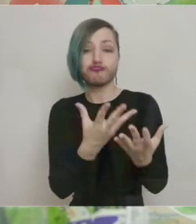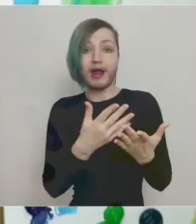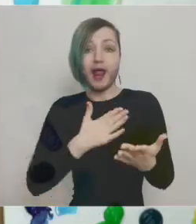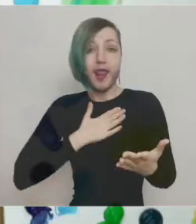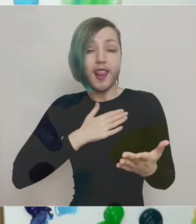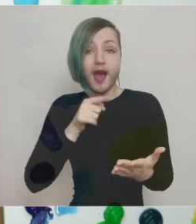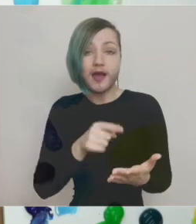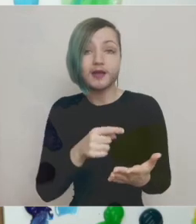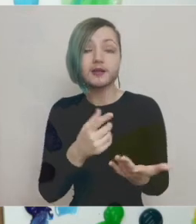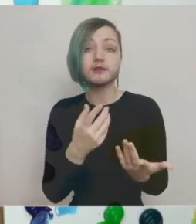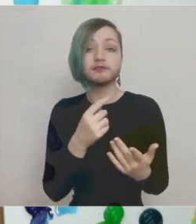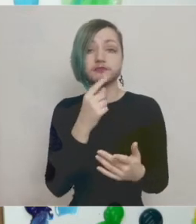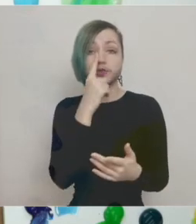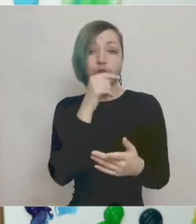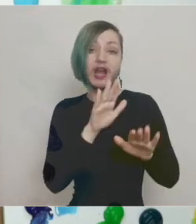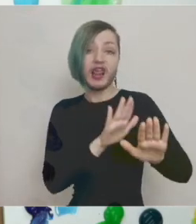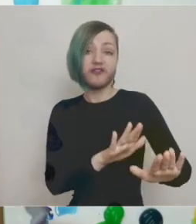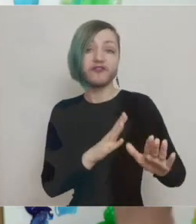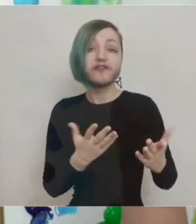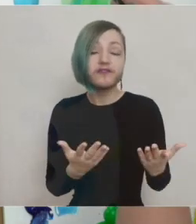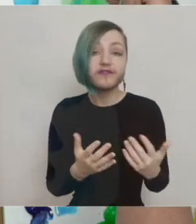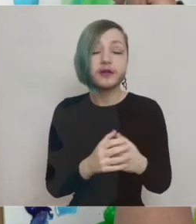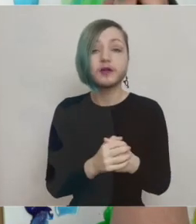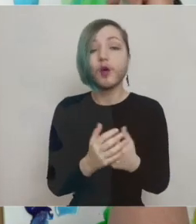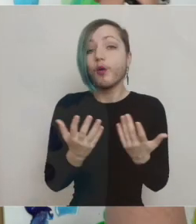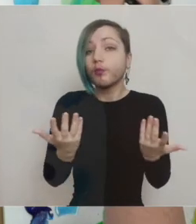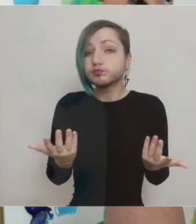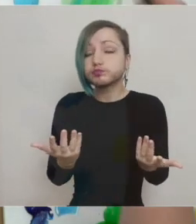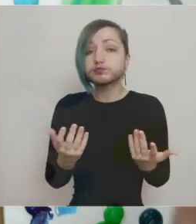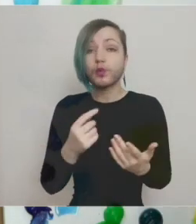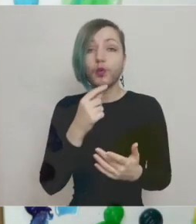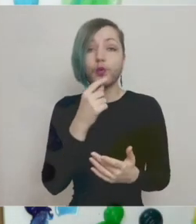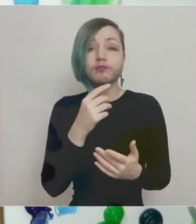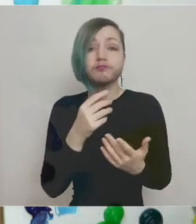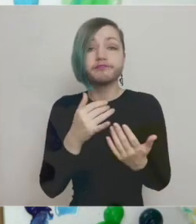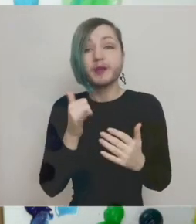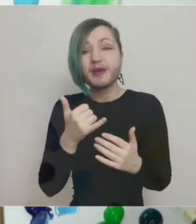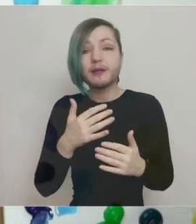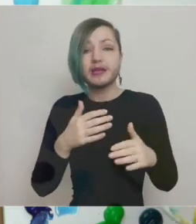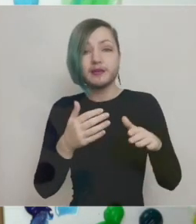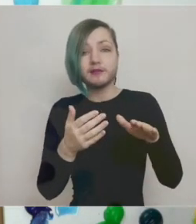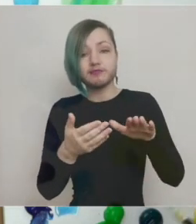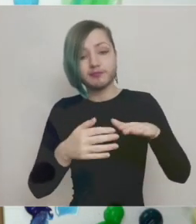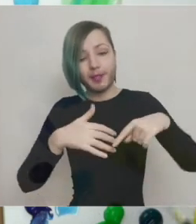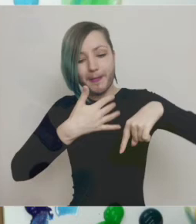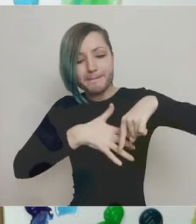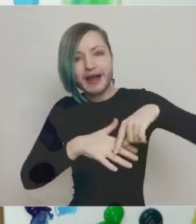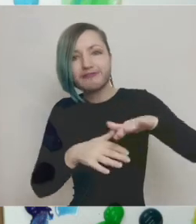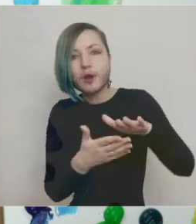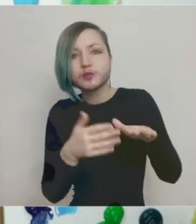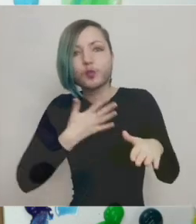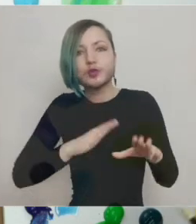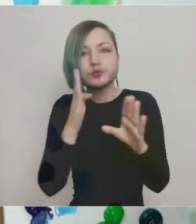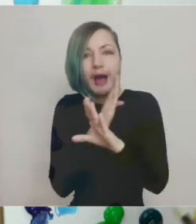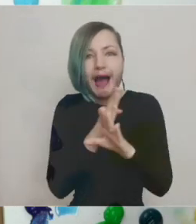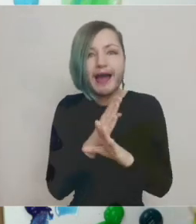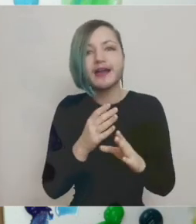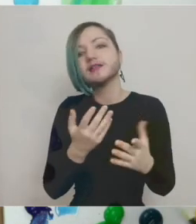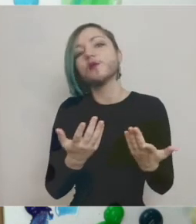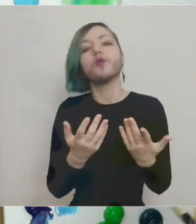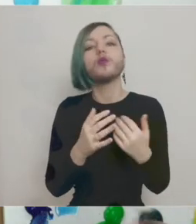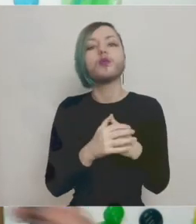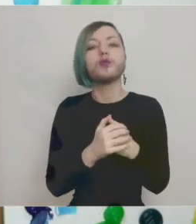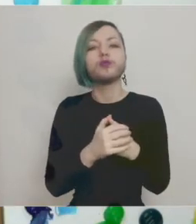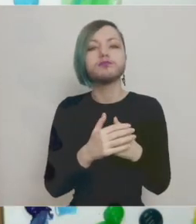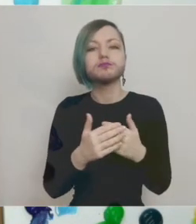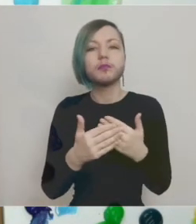color, maybe you can leave it like that. If you want to really paint out what might have been underneath it, or make it,